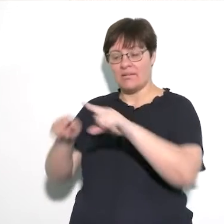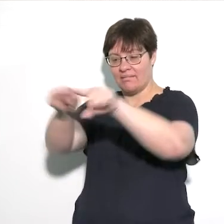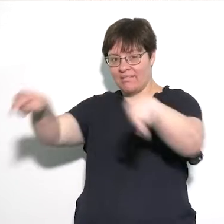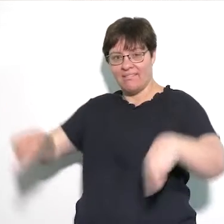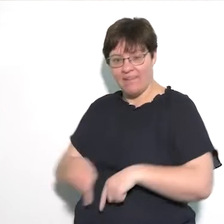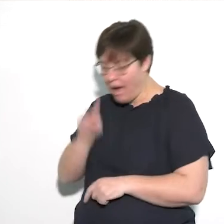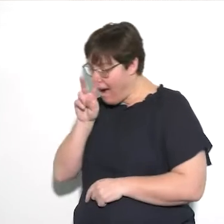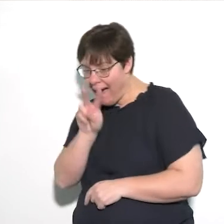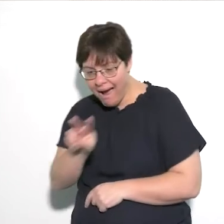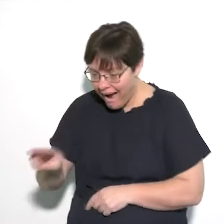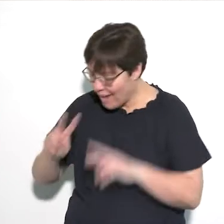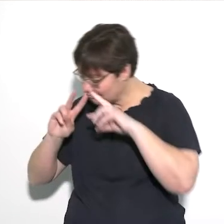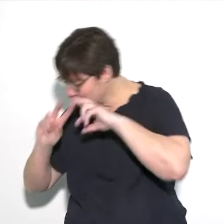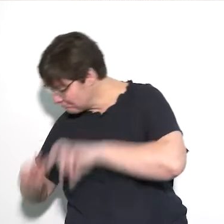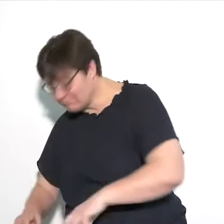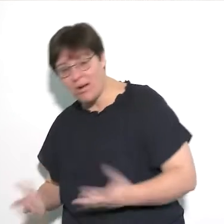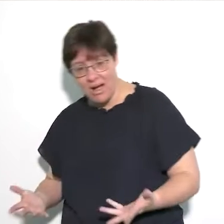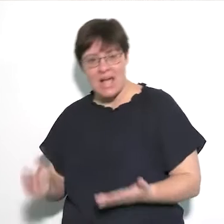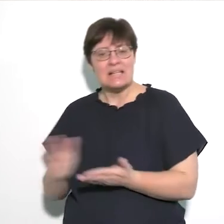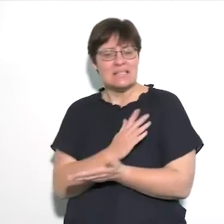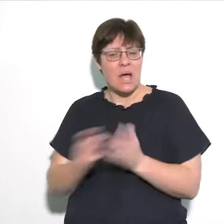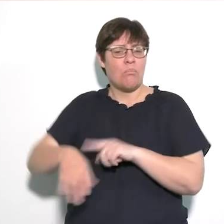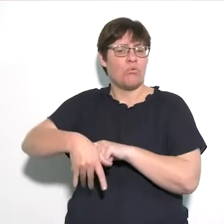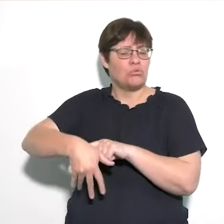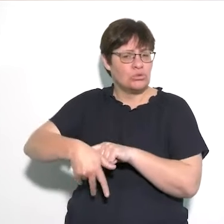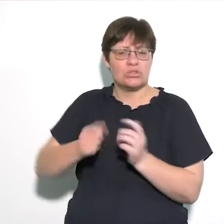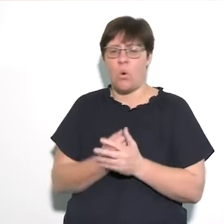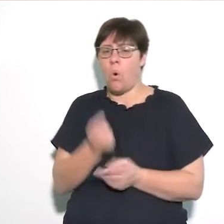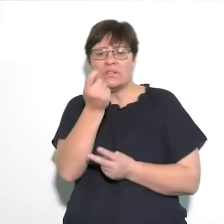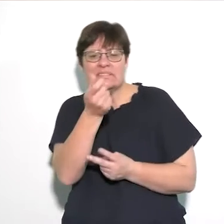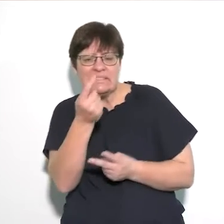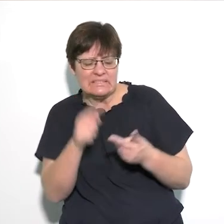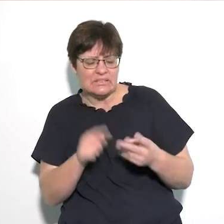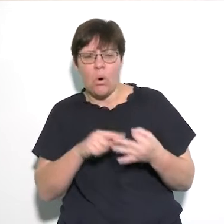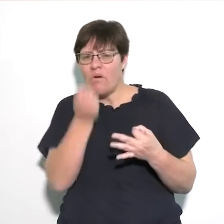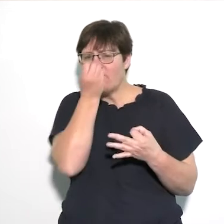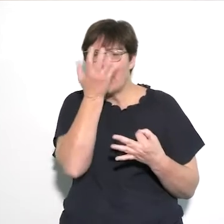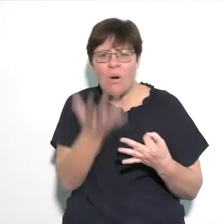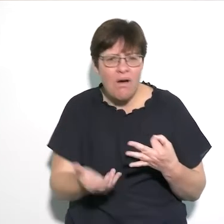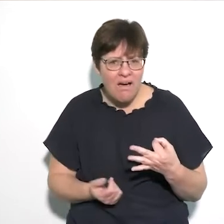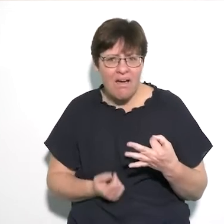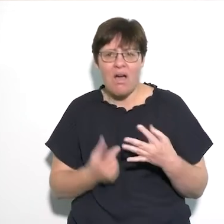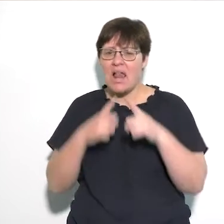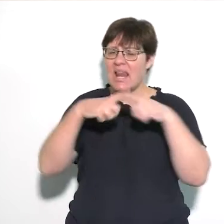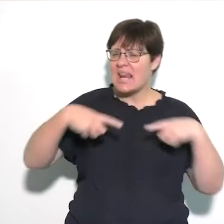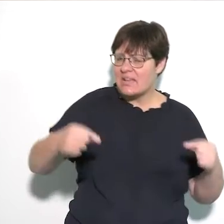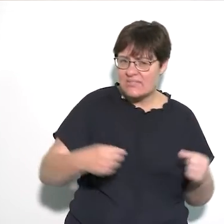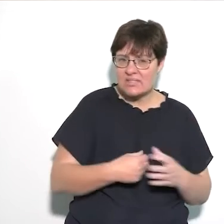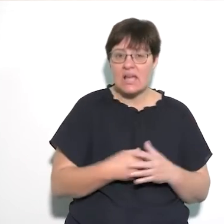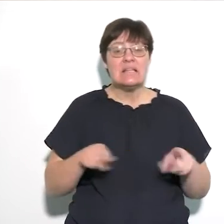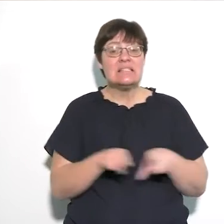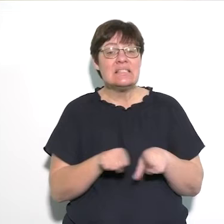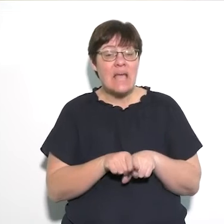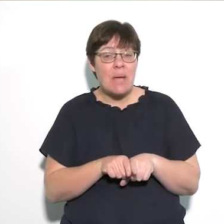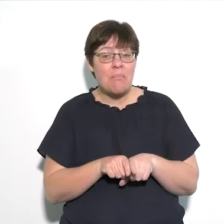and explore. Some parts of the plants are roots, or seeds, or flowers, leaves,